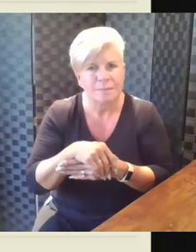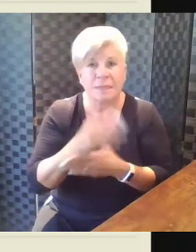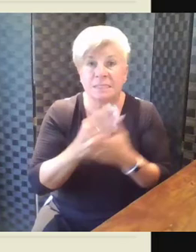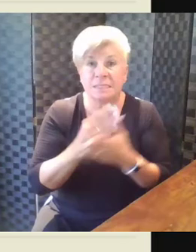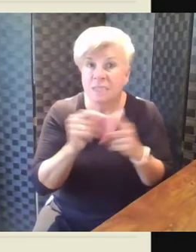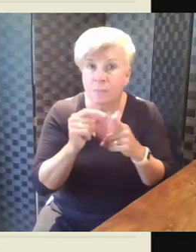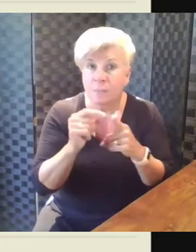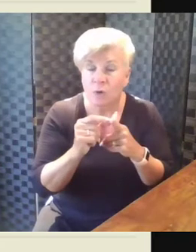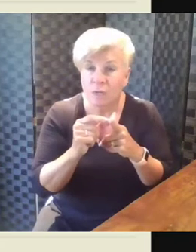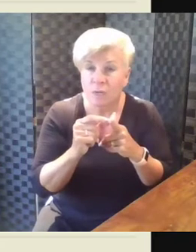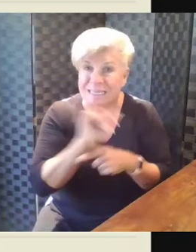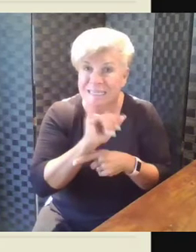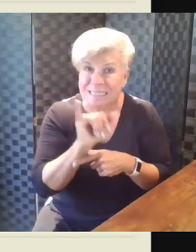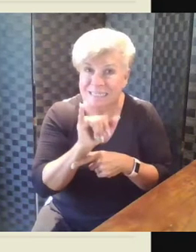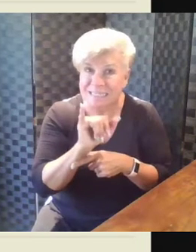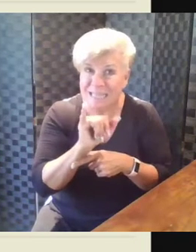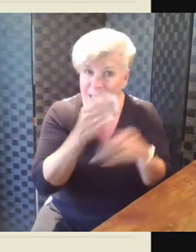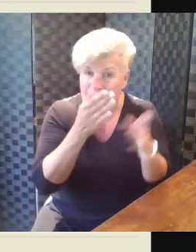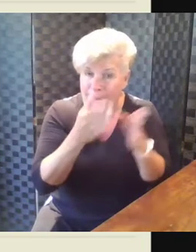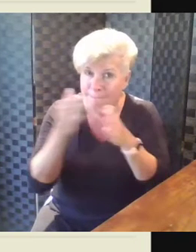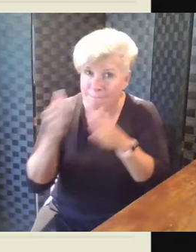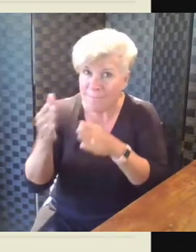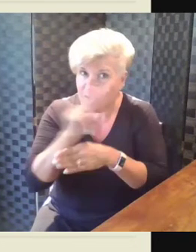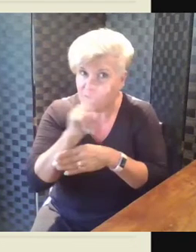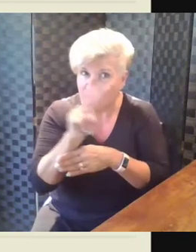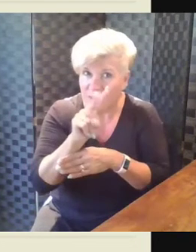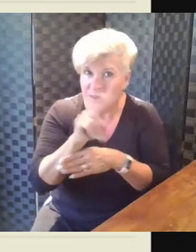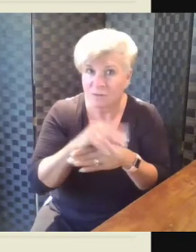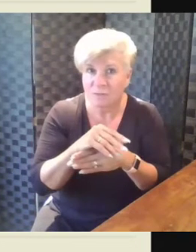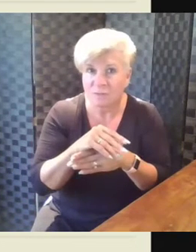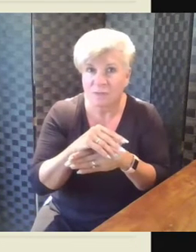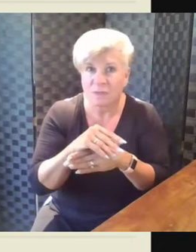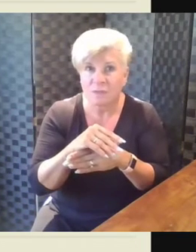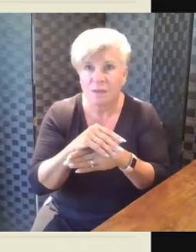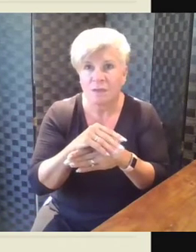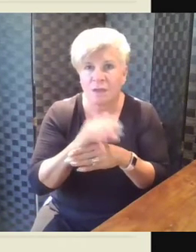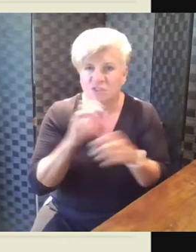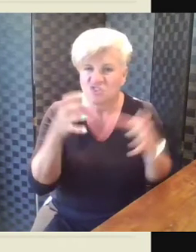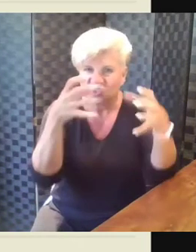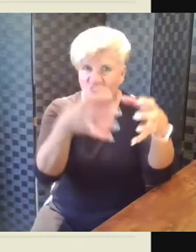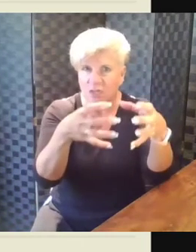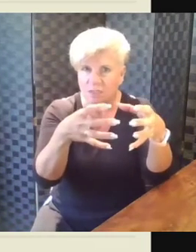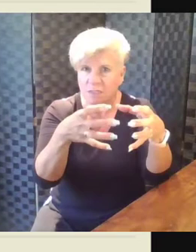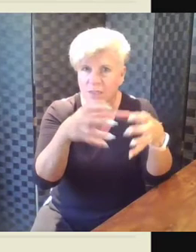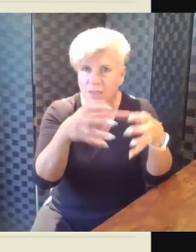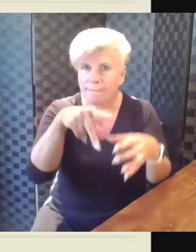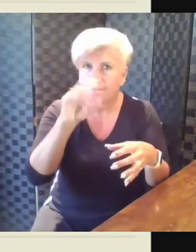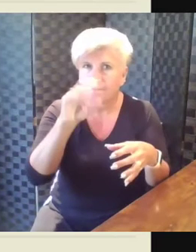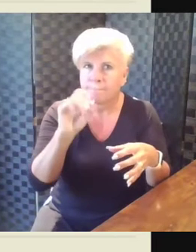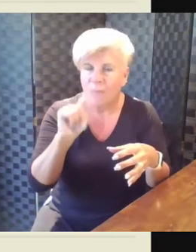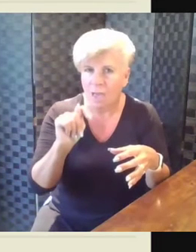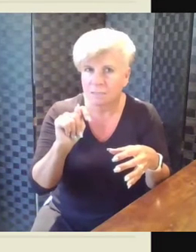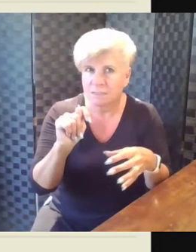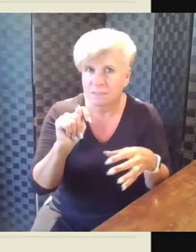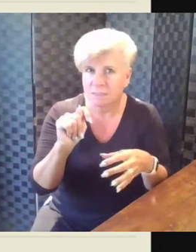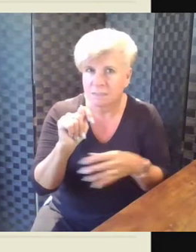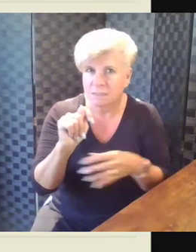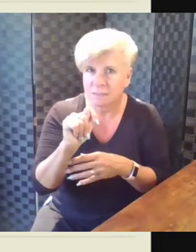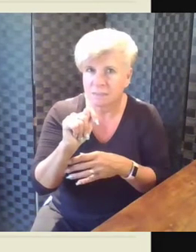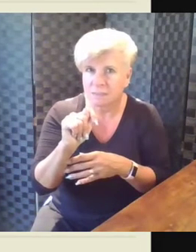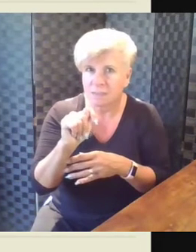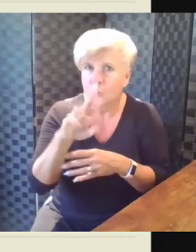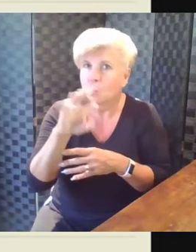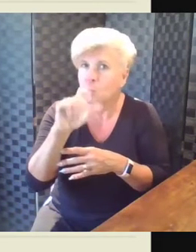Some words have the same pattern of vowels into consonants called chunks. The words pot,